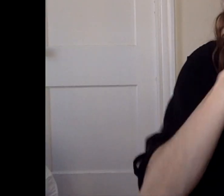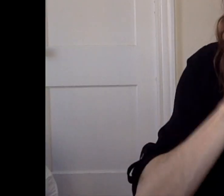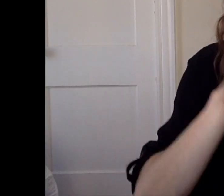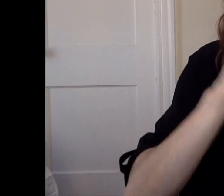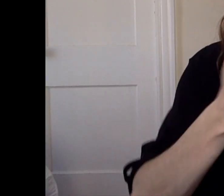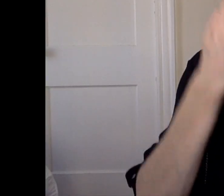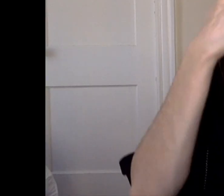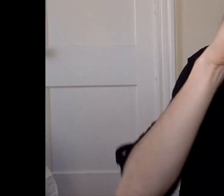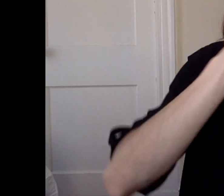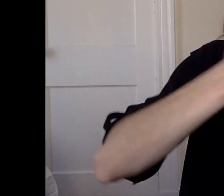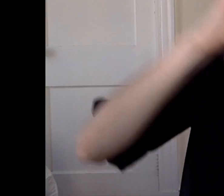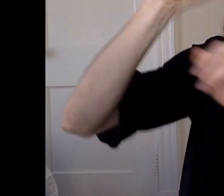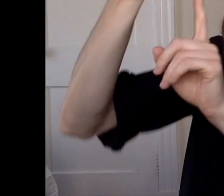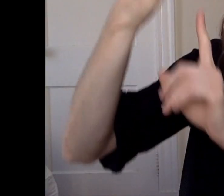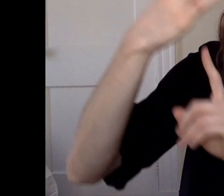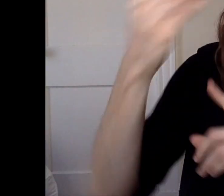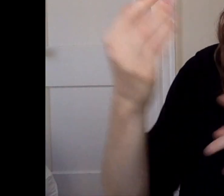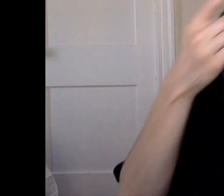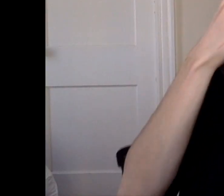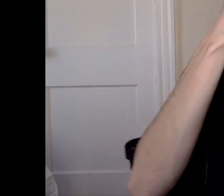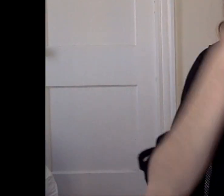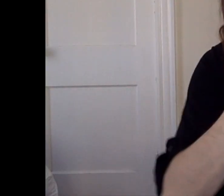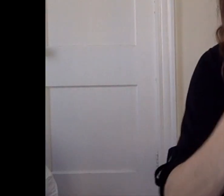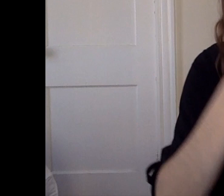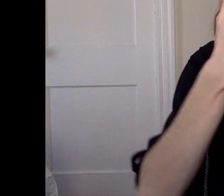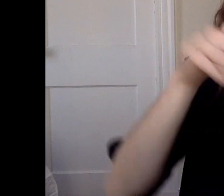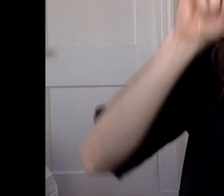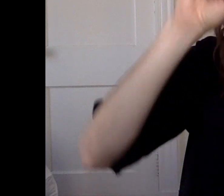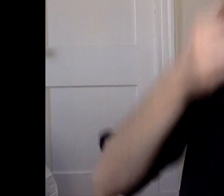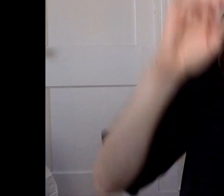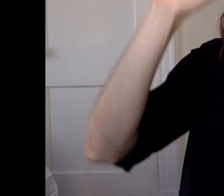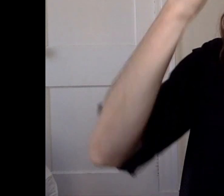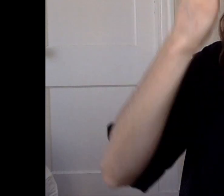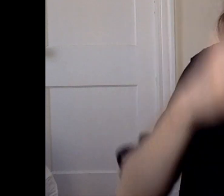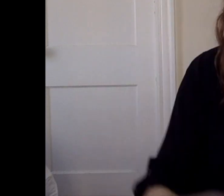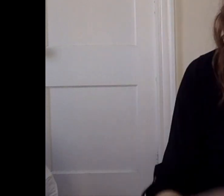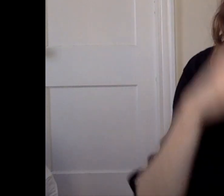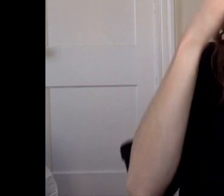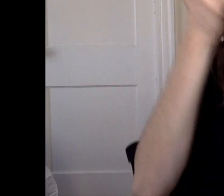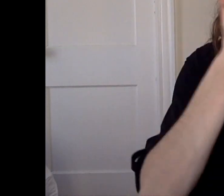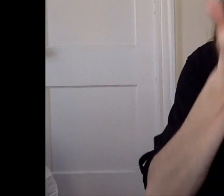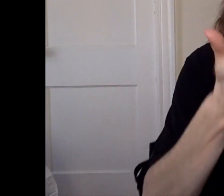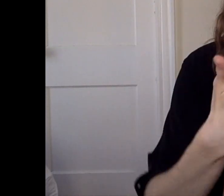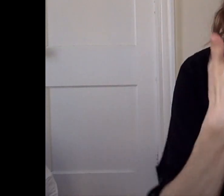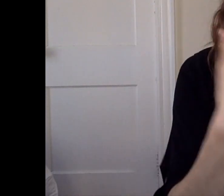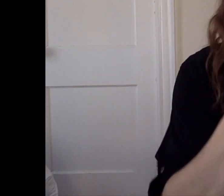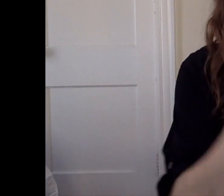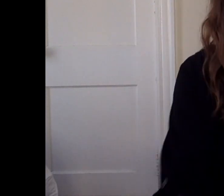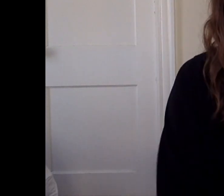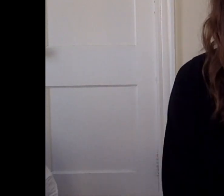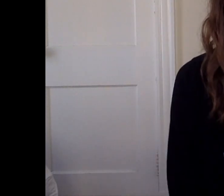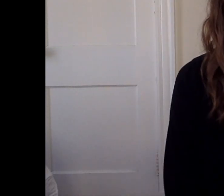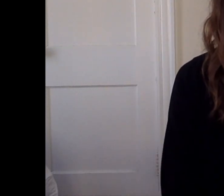That's it for properties of exponents as they apply to products, quotients, and powers raised to powers. Thanks for watching, and I hope this helped.